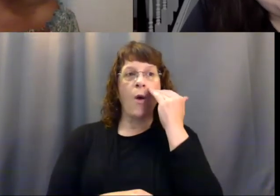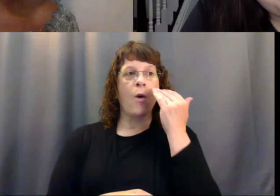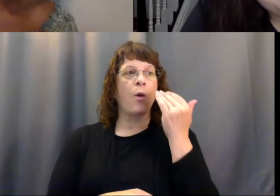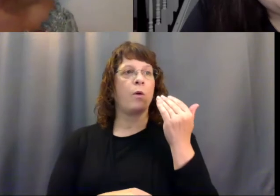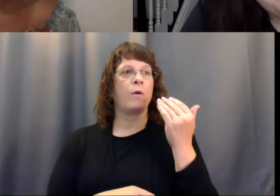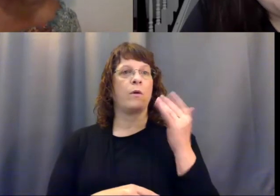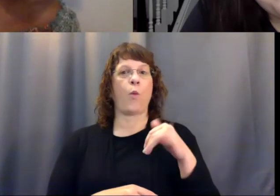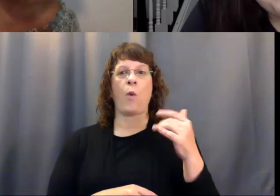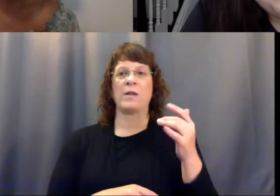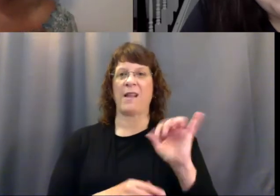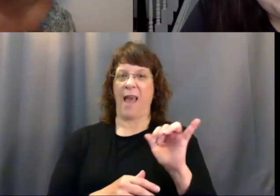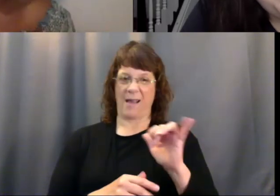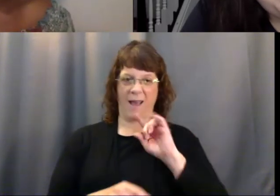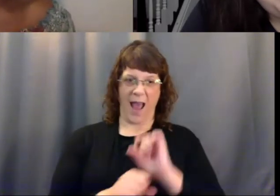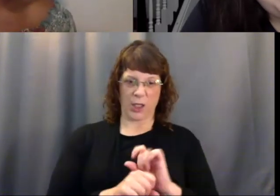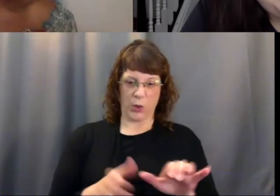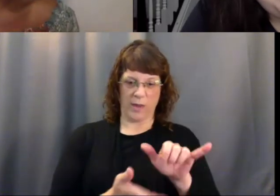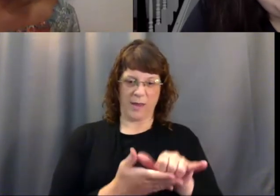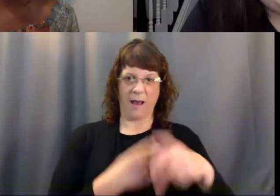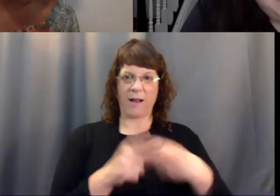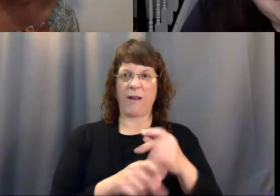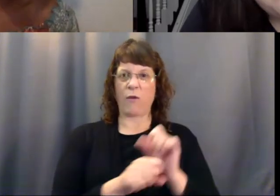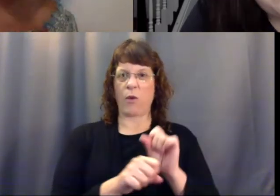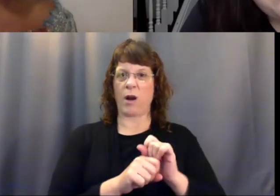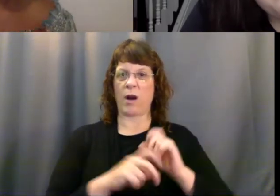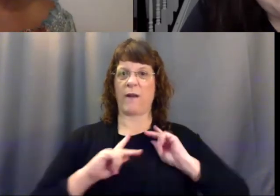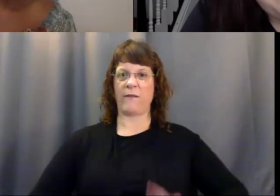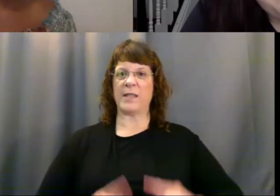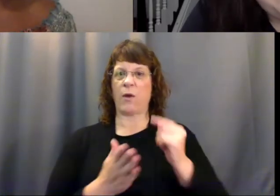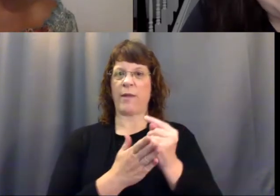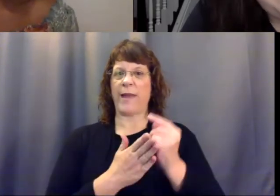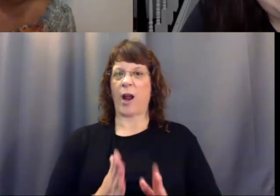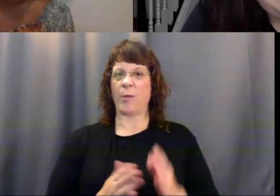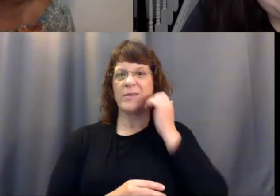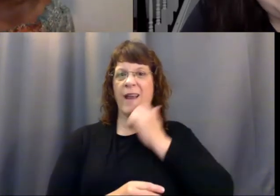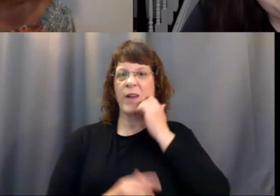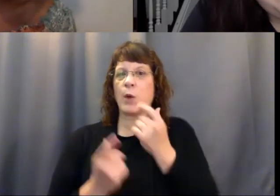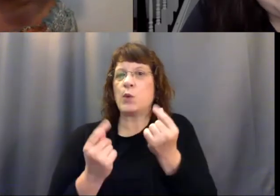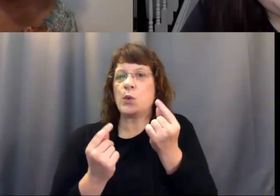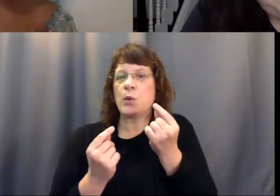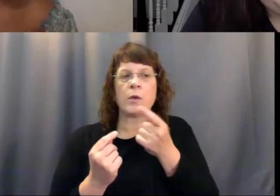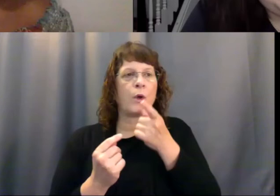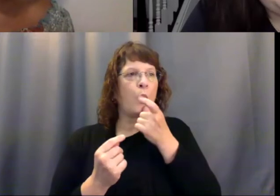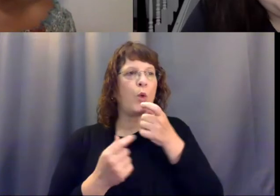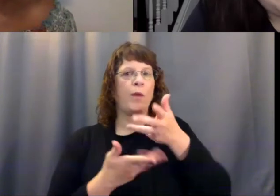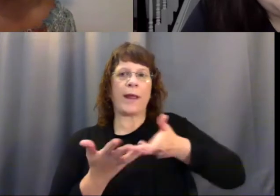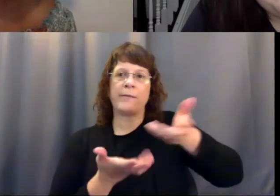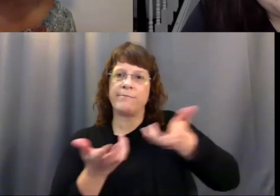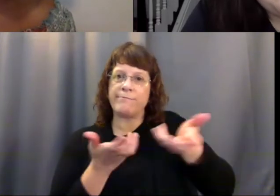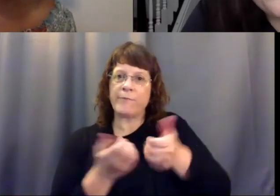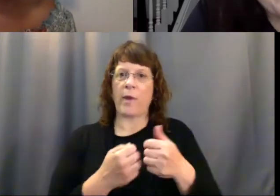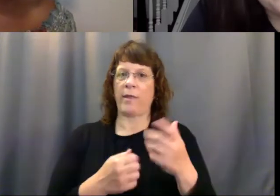like to actually be a physical therapist. What does their day-to-day life look like? Who do they interact with? Things like